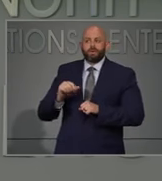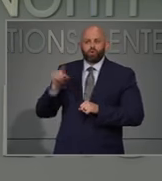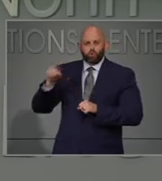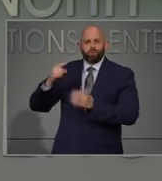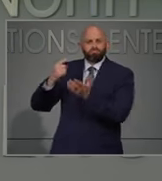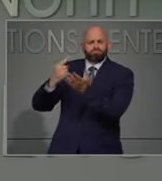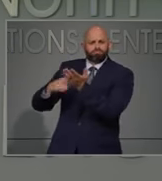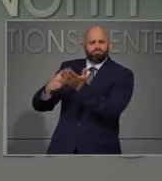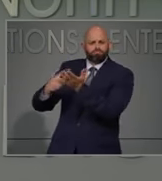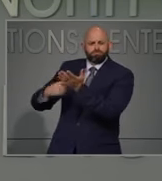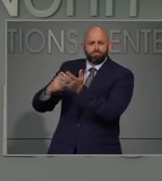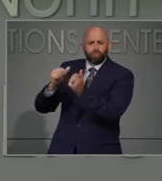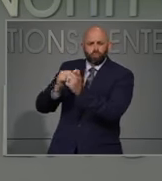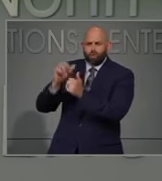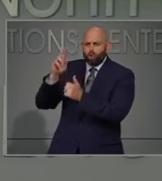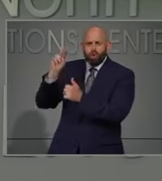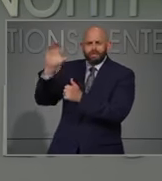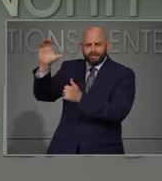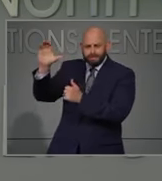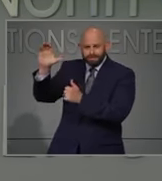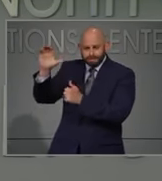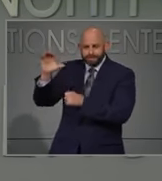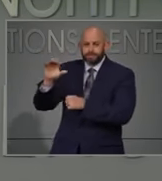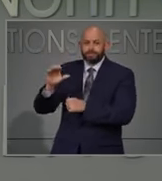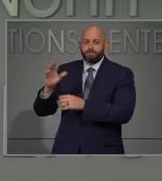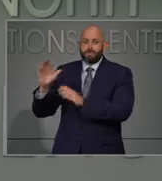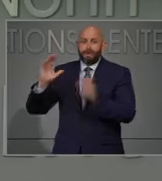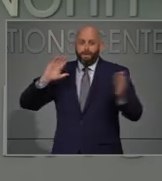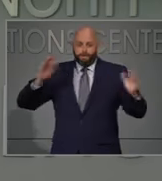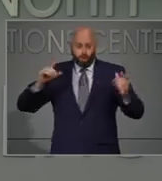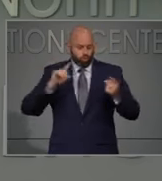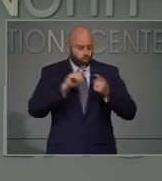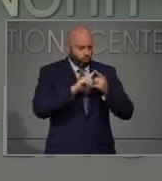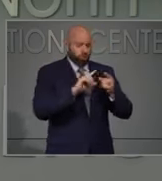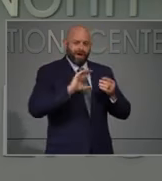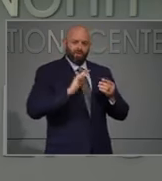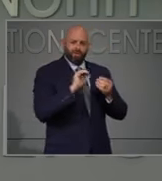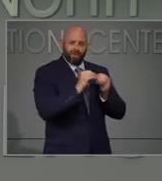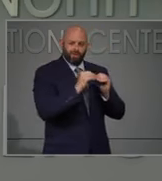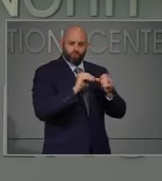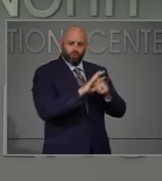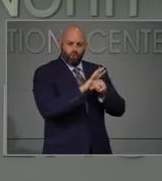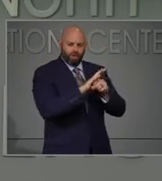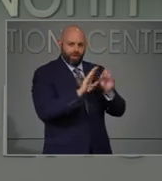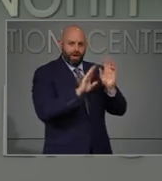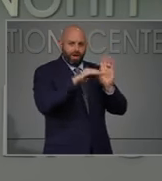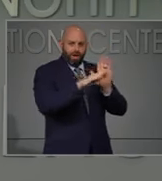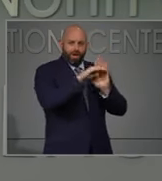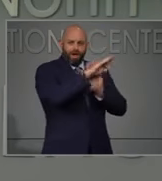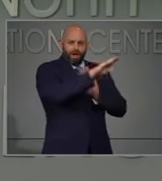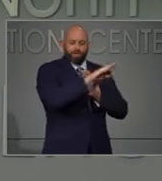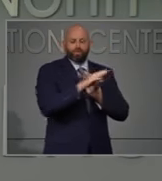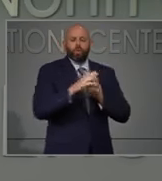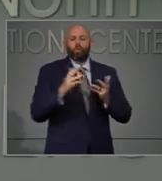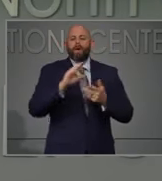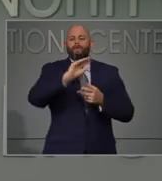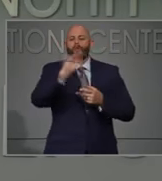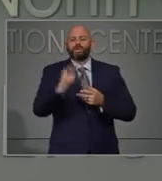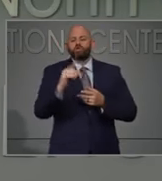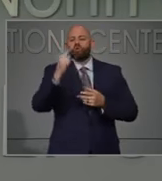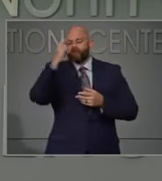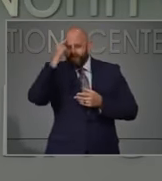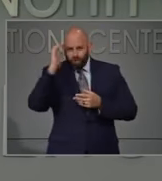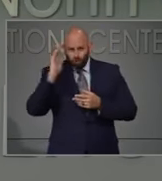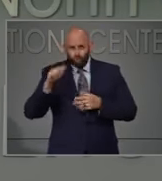with the RNC, based on the trends that we're seeing in North Carolina currently, how would you assess the likelihood that Charlotte hosts the RNC